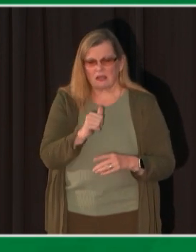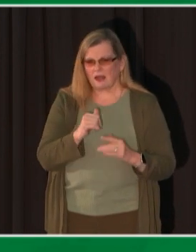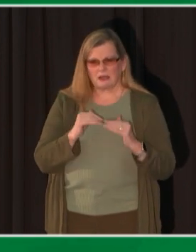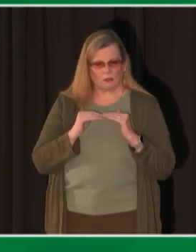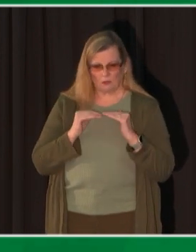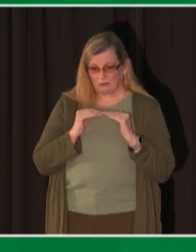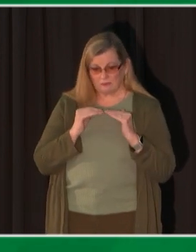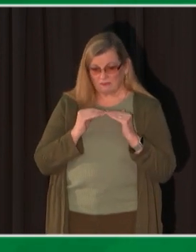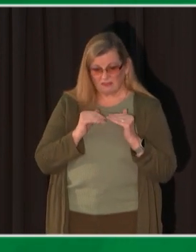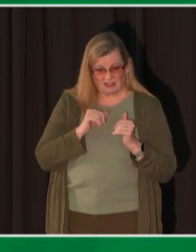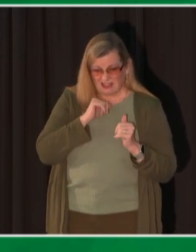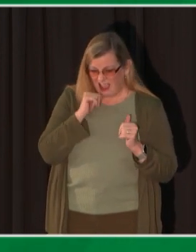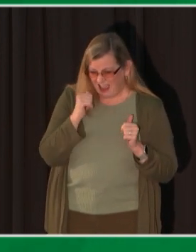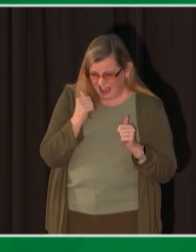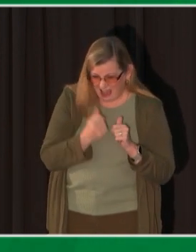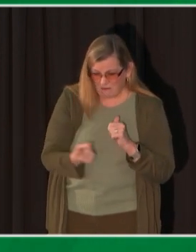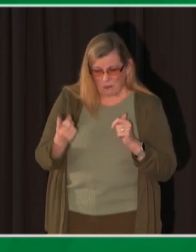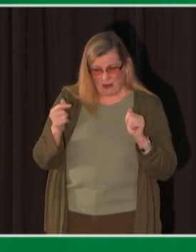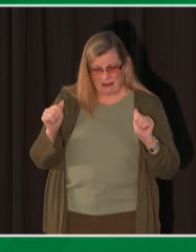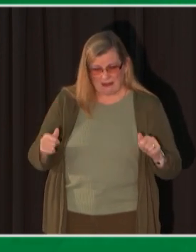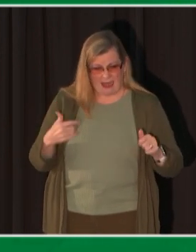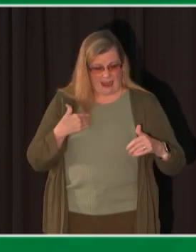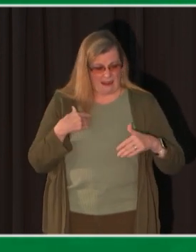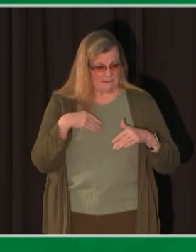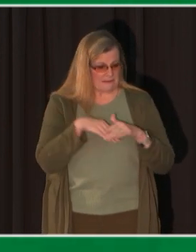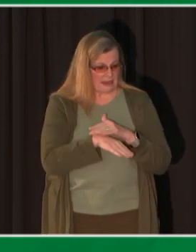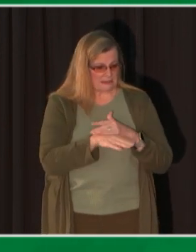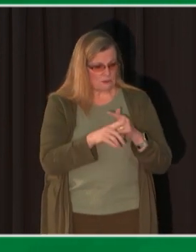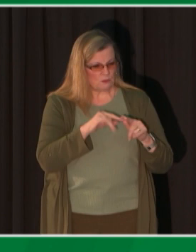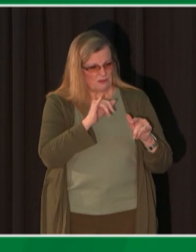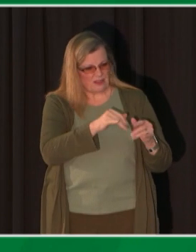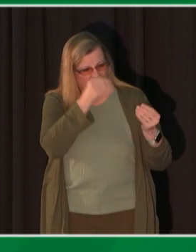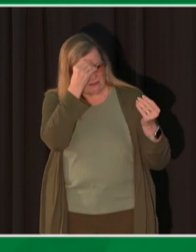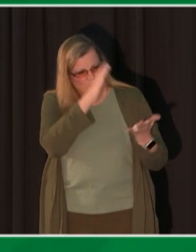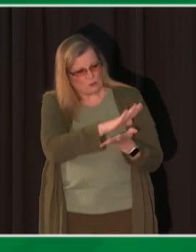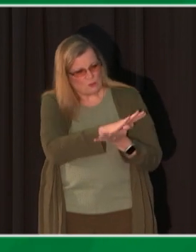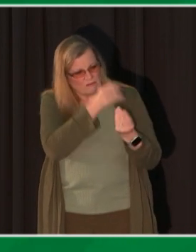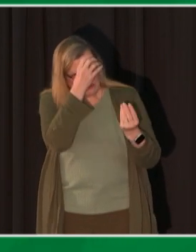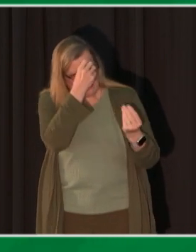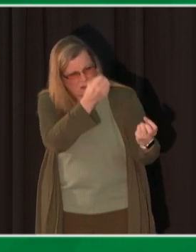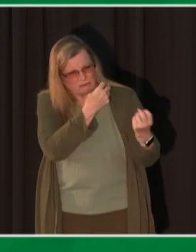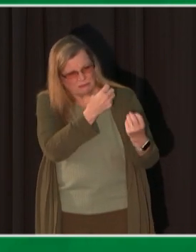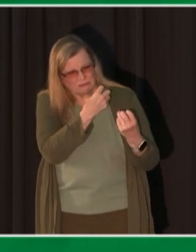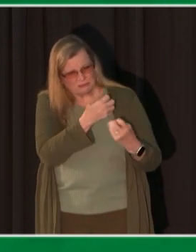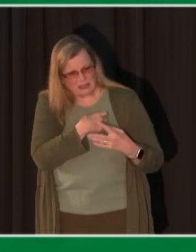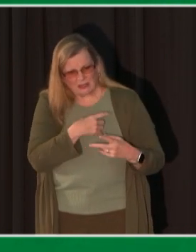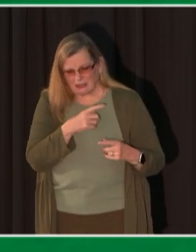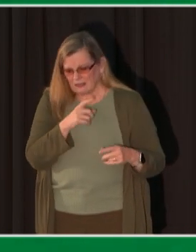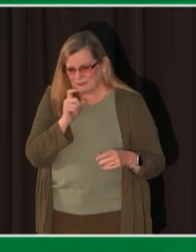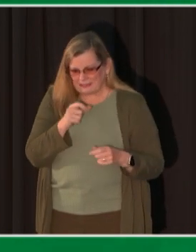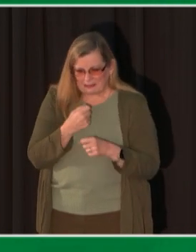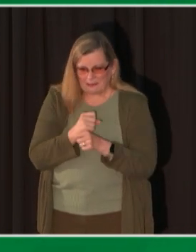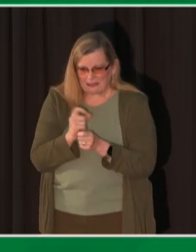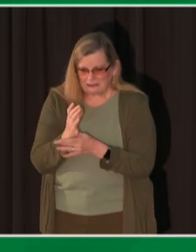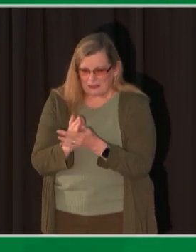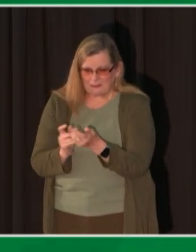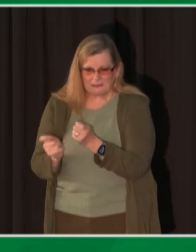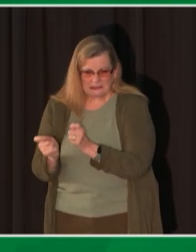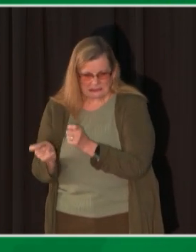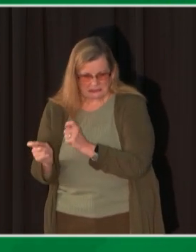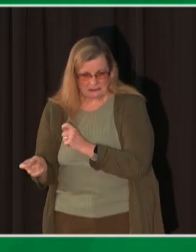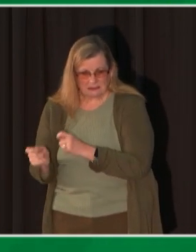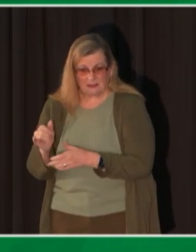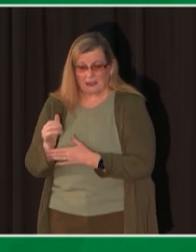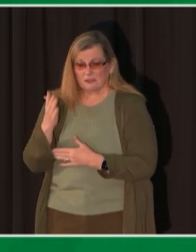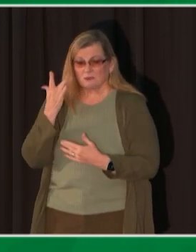able to access information quickly and in the same way. which is why DCPS has